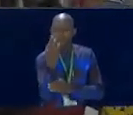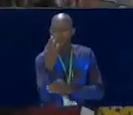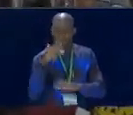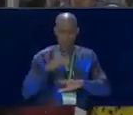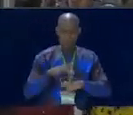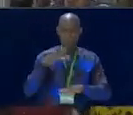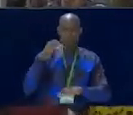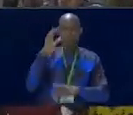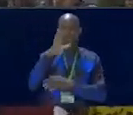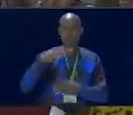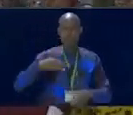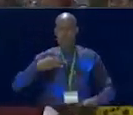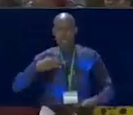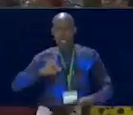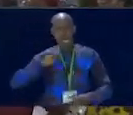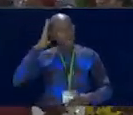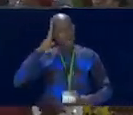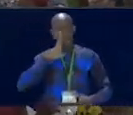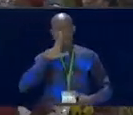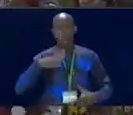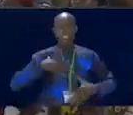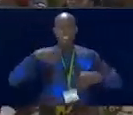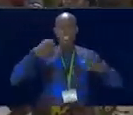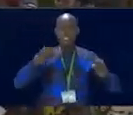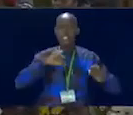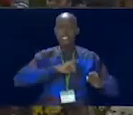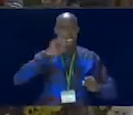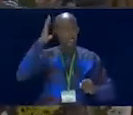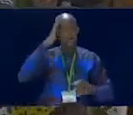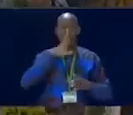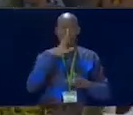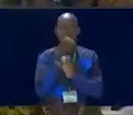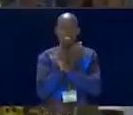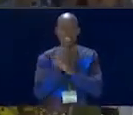be healed. I will be delivered.